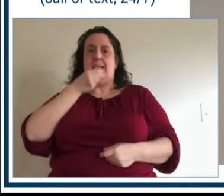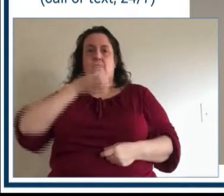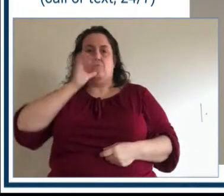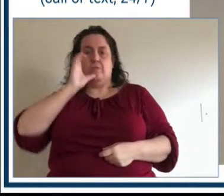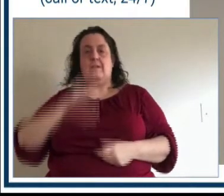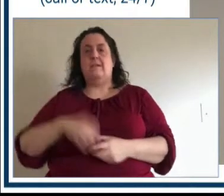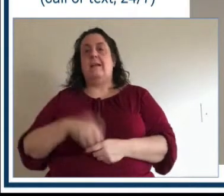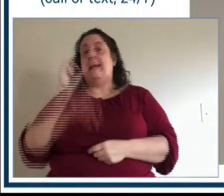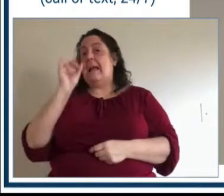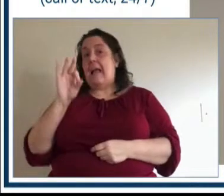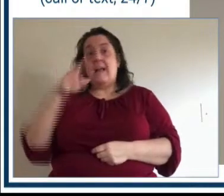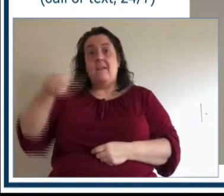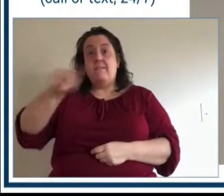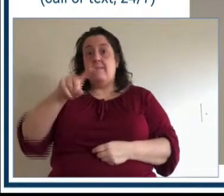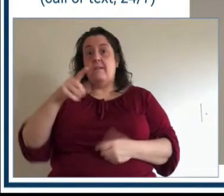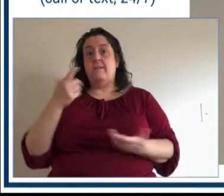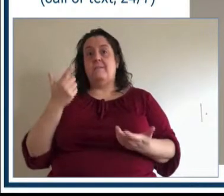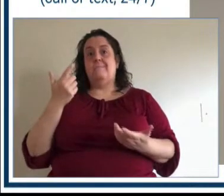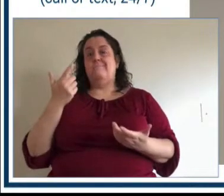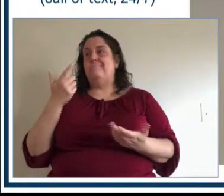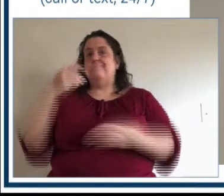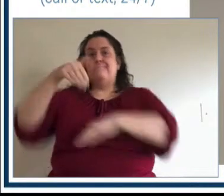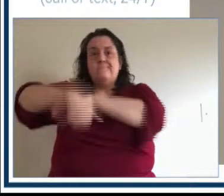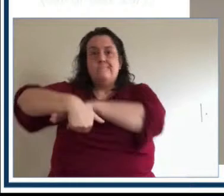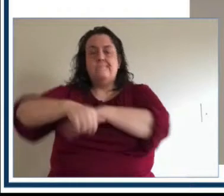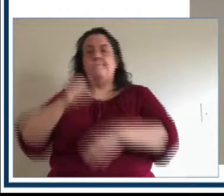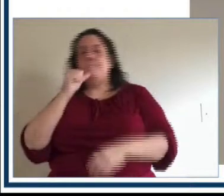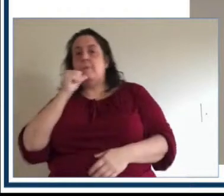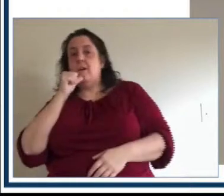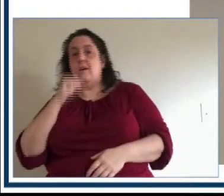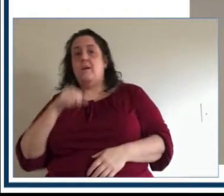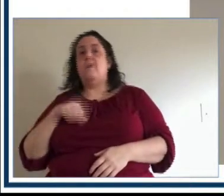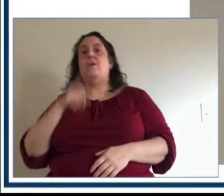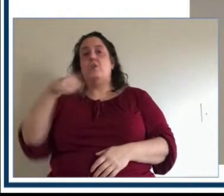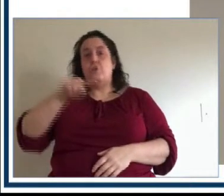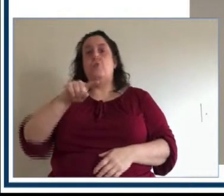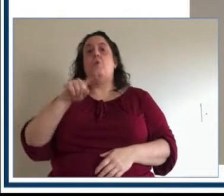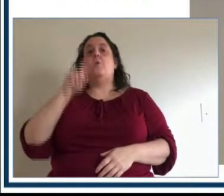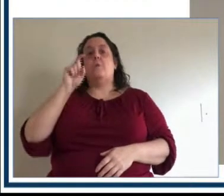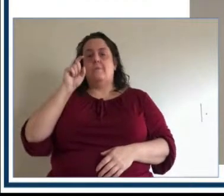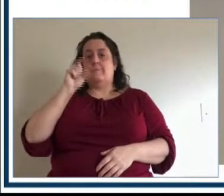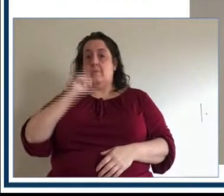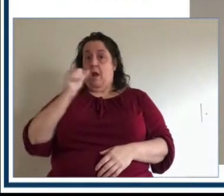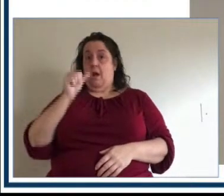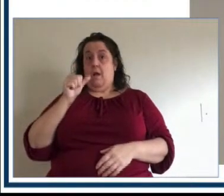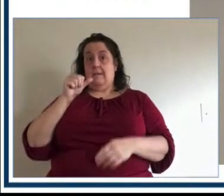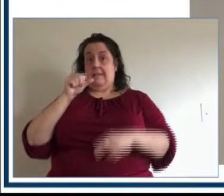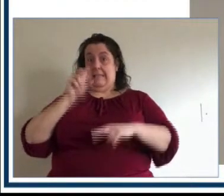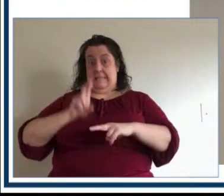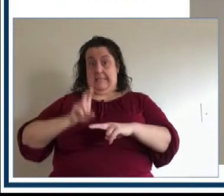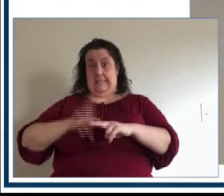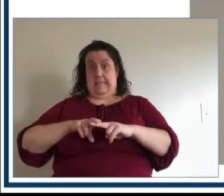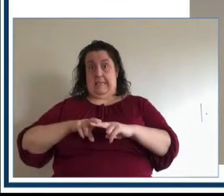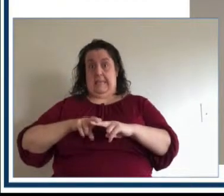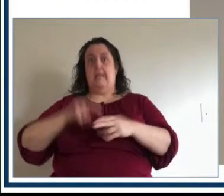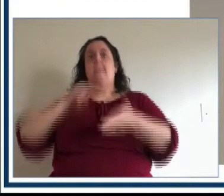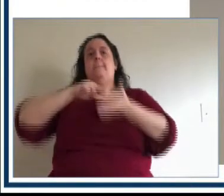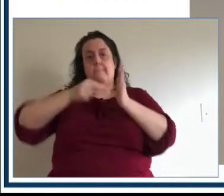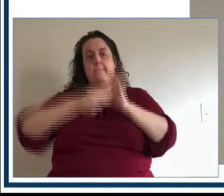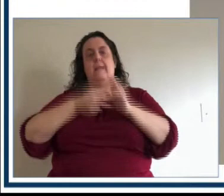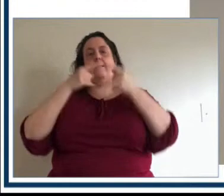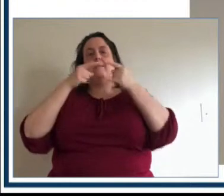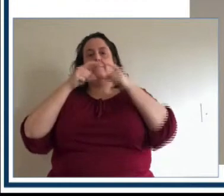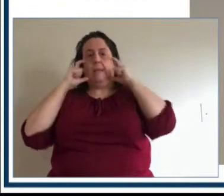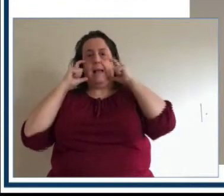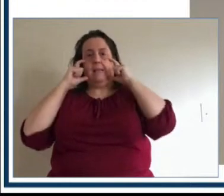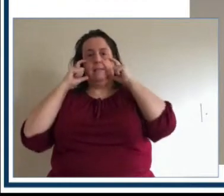at a late night bar or nightclub, you must be, and you're not in your seat, you must be masked. And we'll be